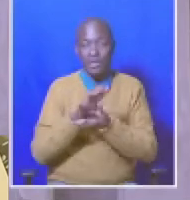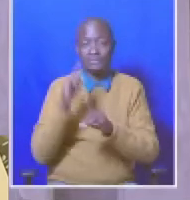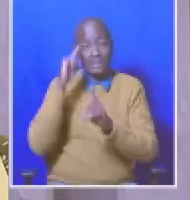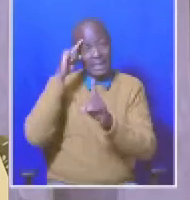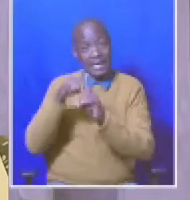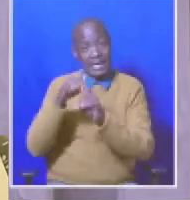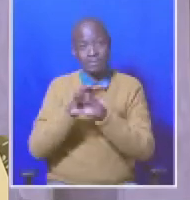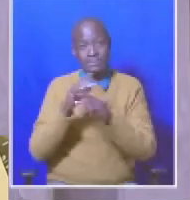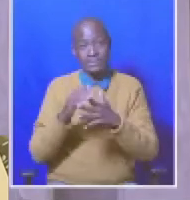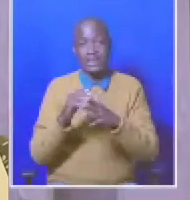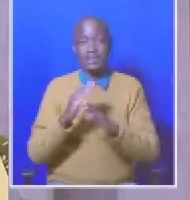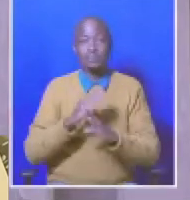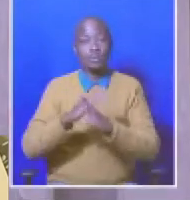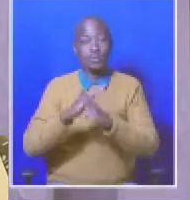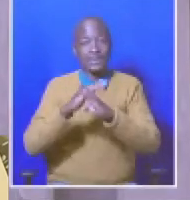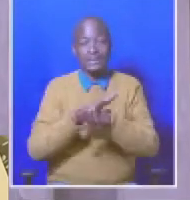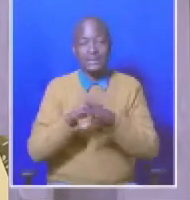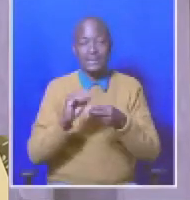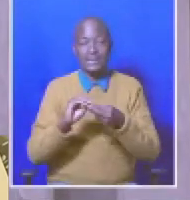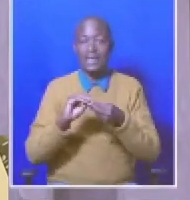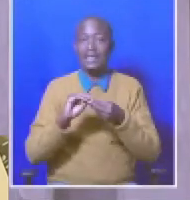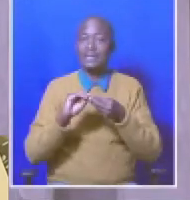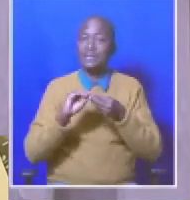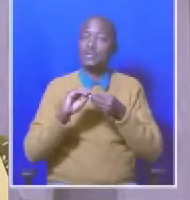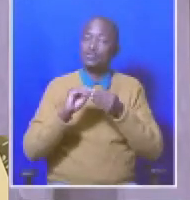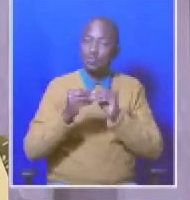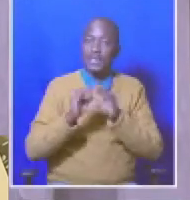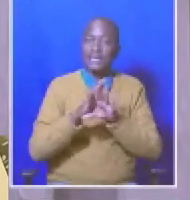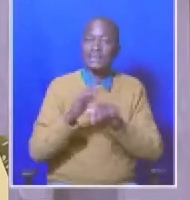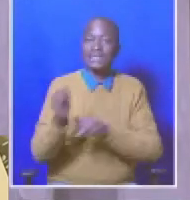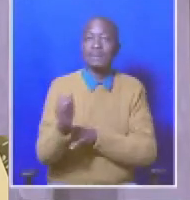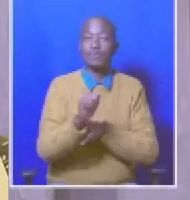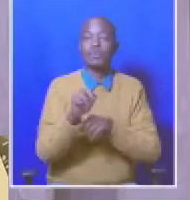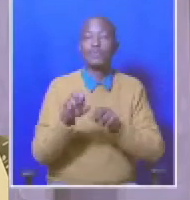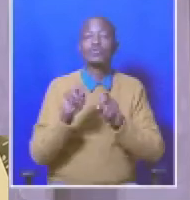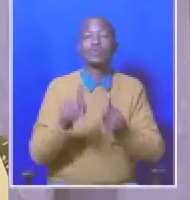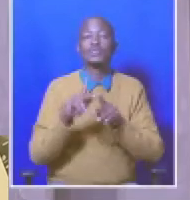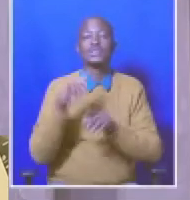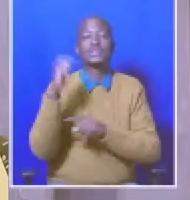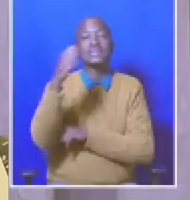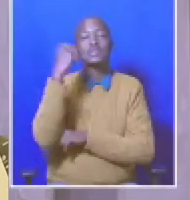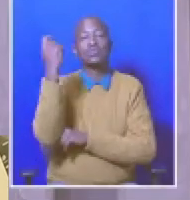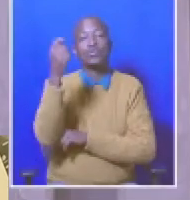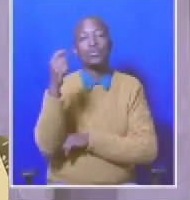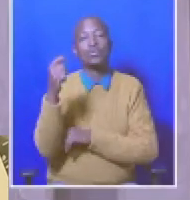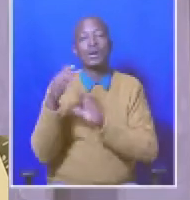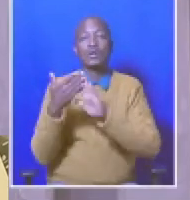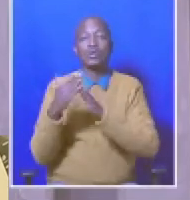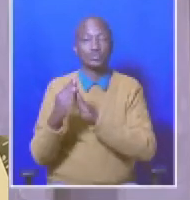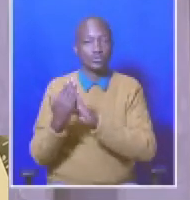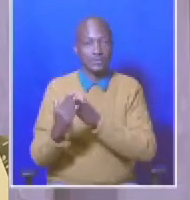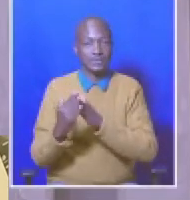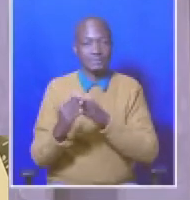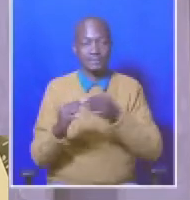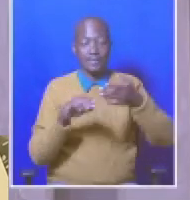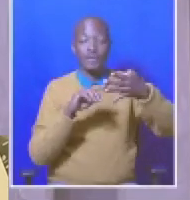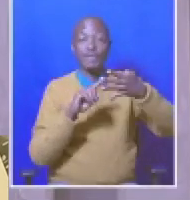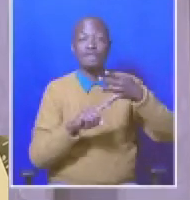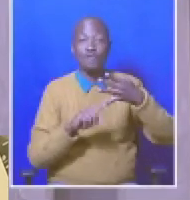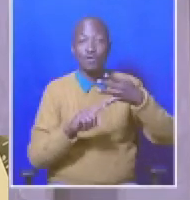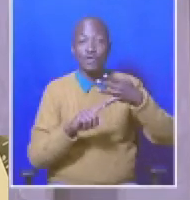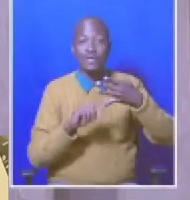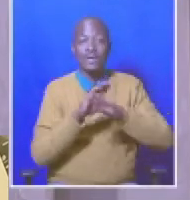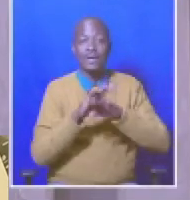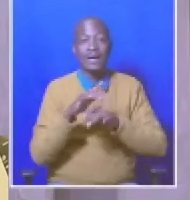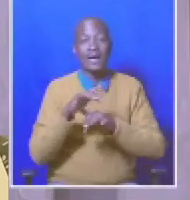natural resources and creating employment opportunities in rural communities. Fourth, the